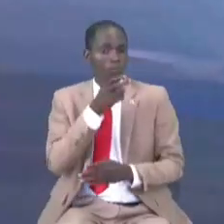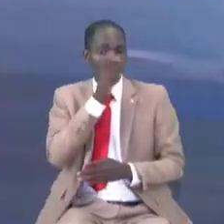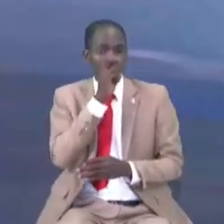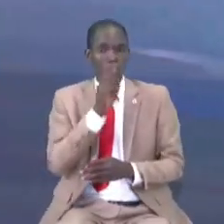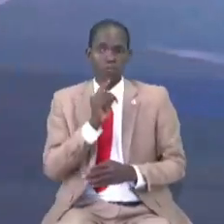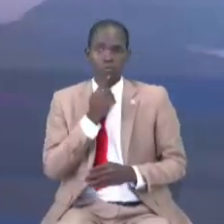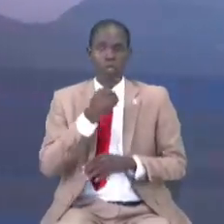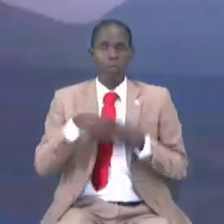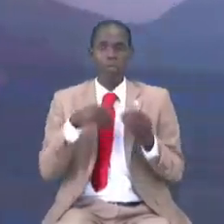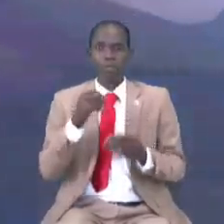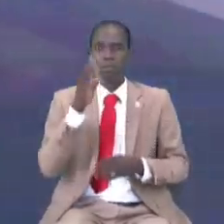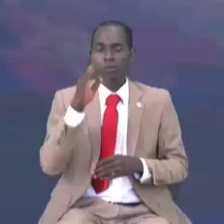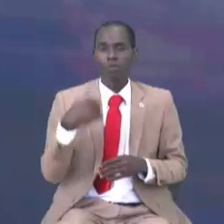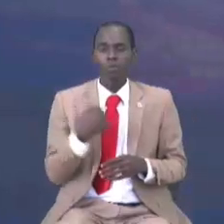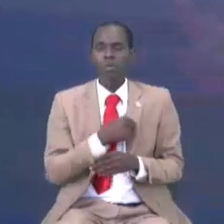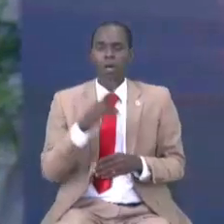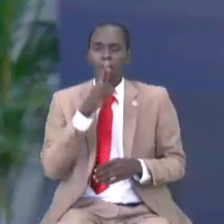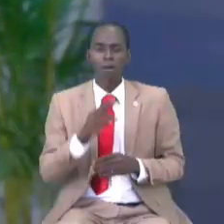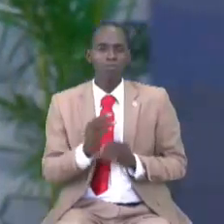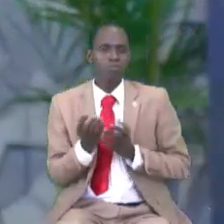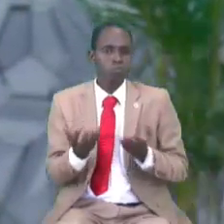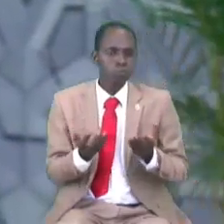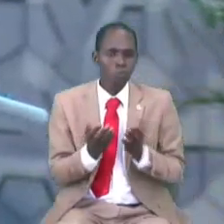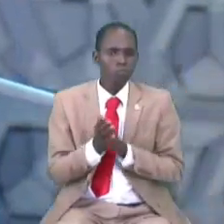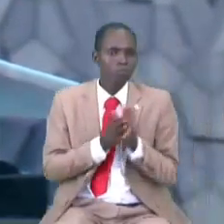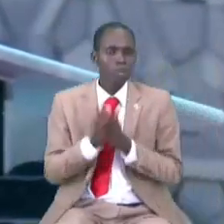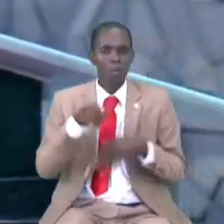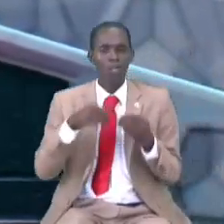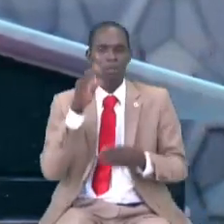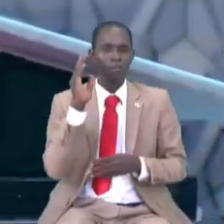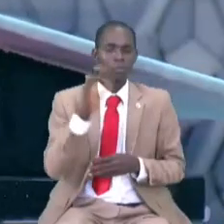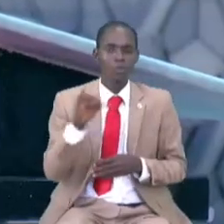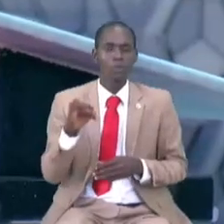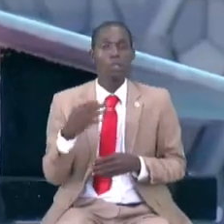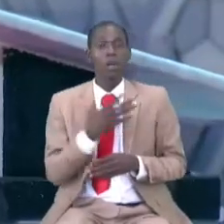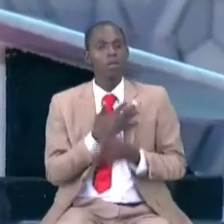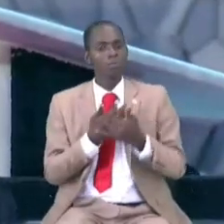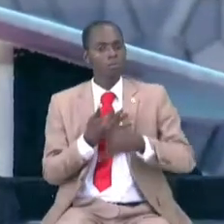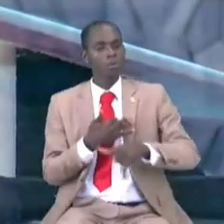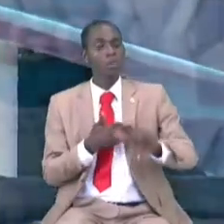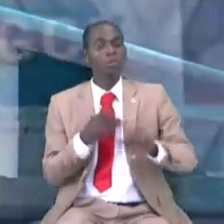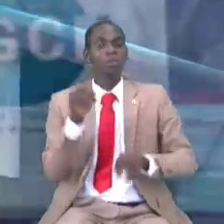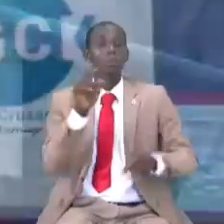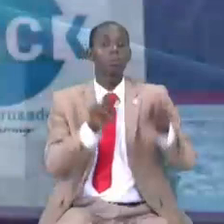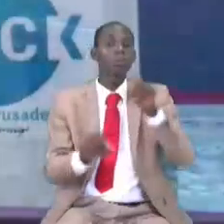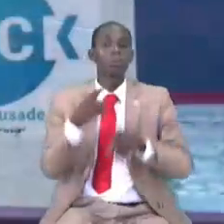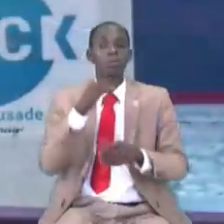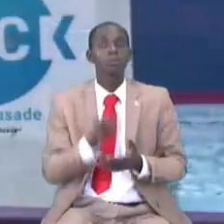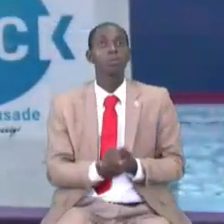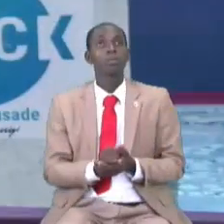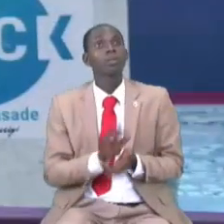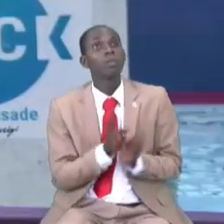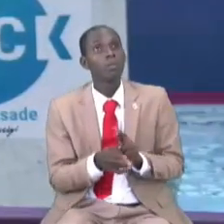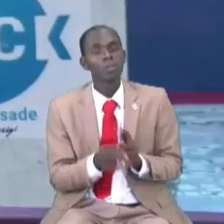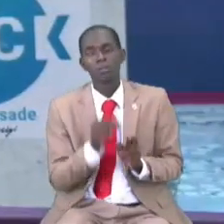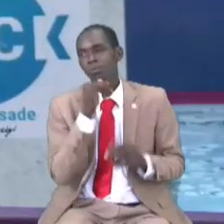the preaching. And yet they said, not now. And they go back home. And then they come back again. They will preach all